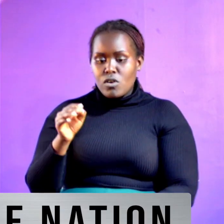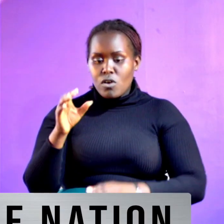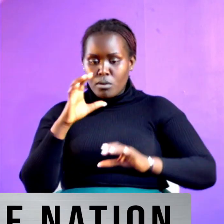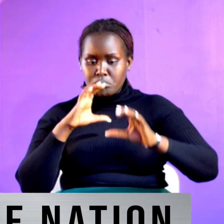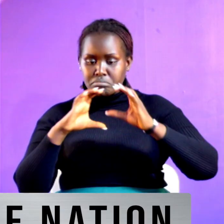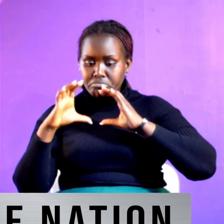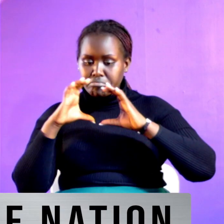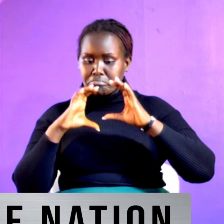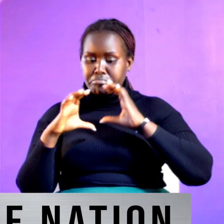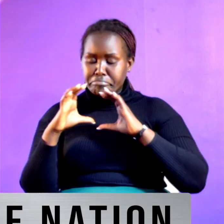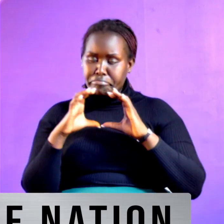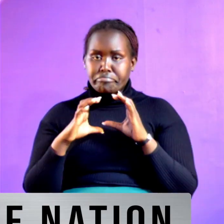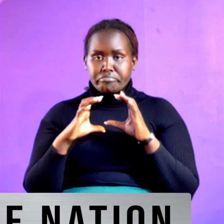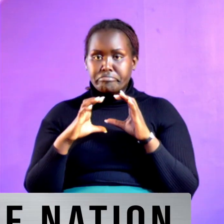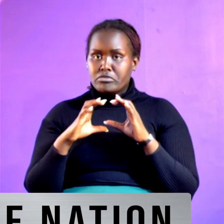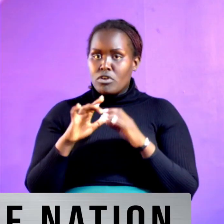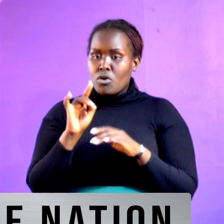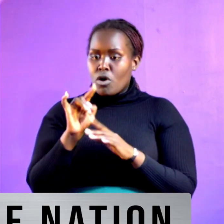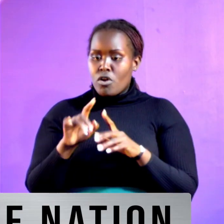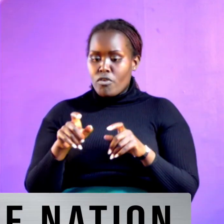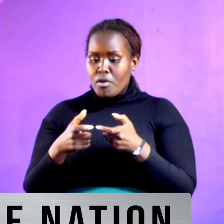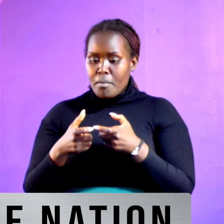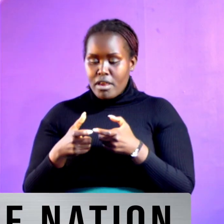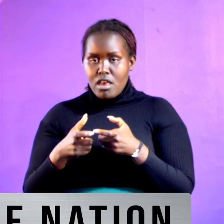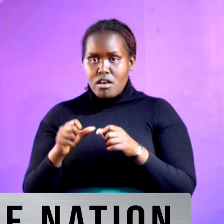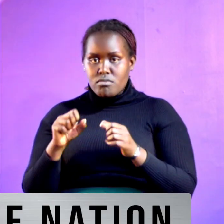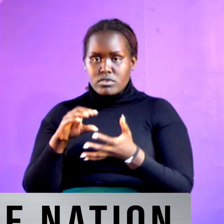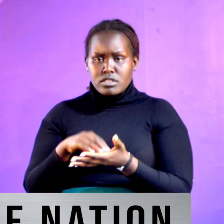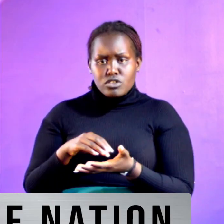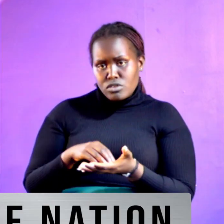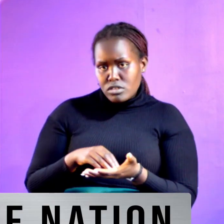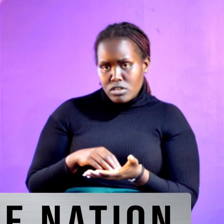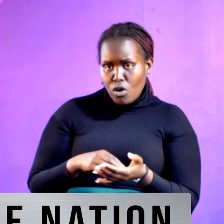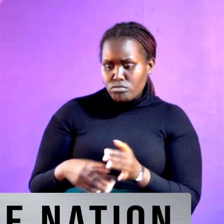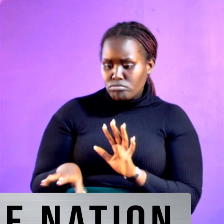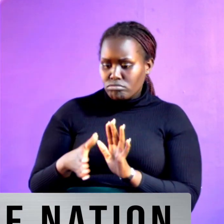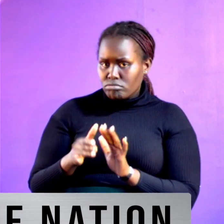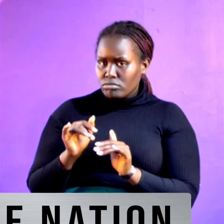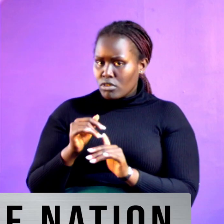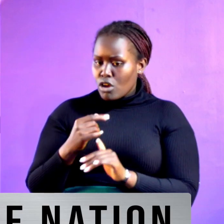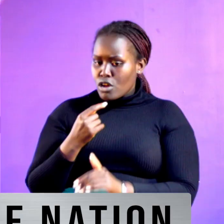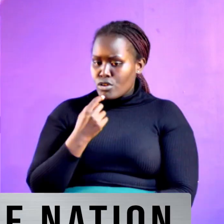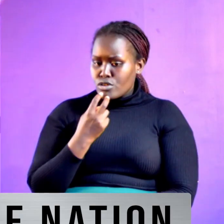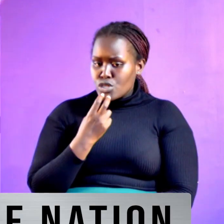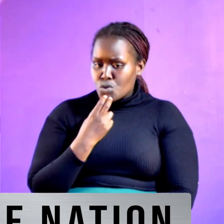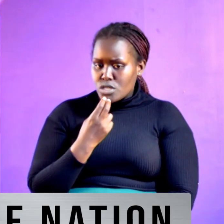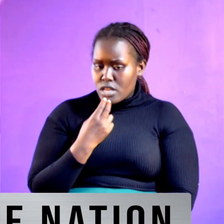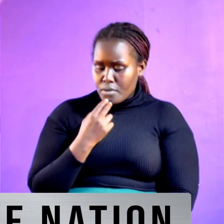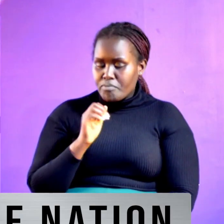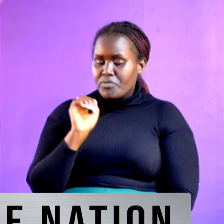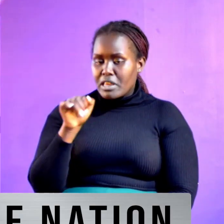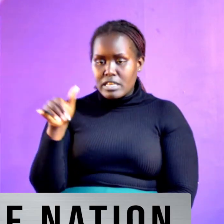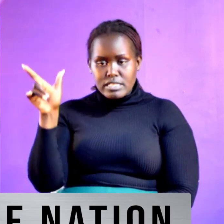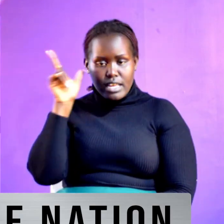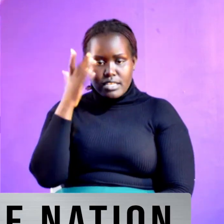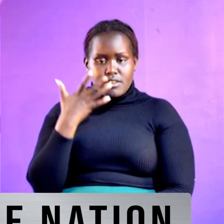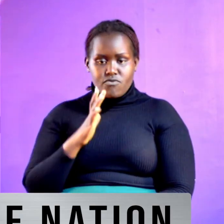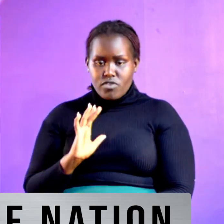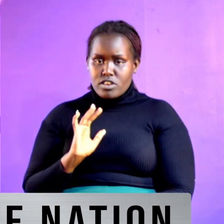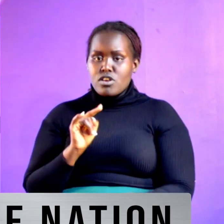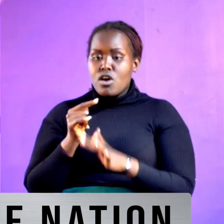conversation on one of the media stations on Tuesday? Yes, I did. Yes. What's